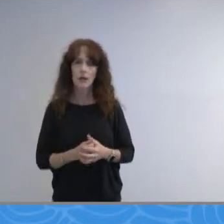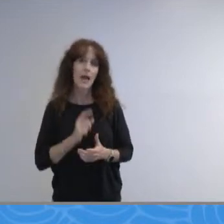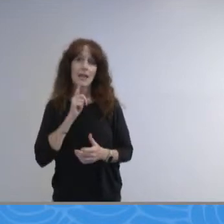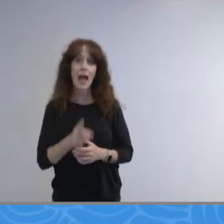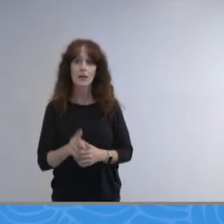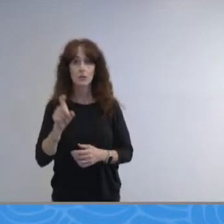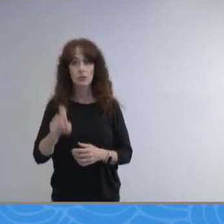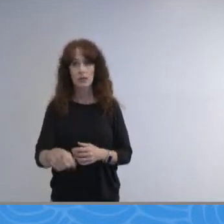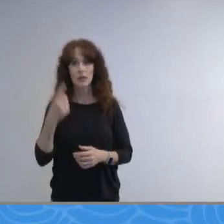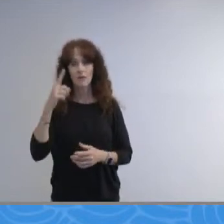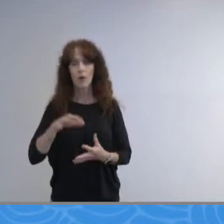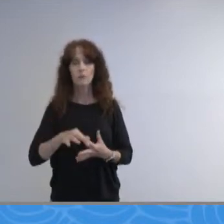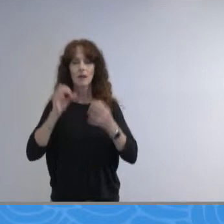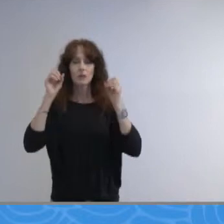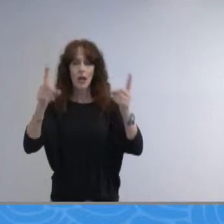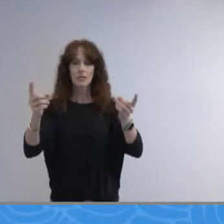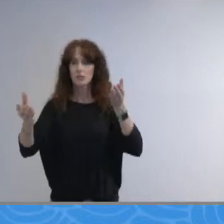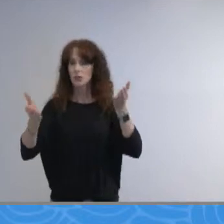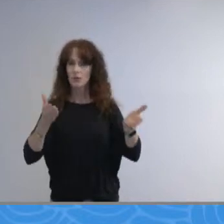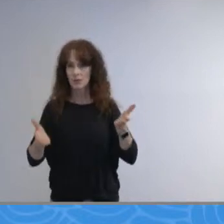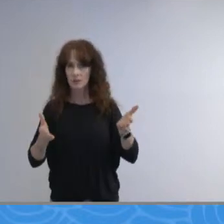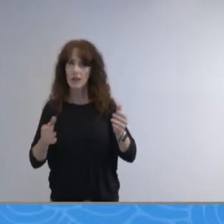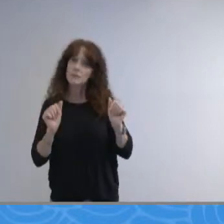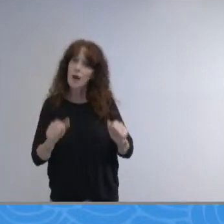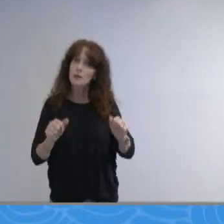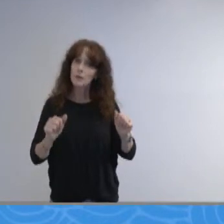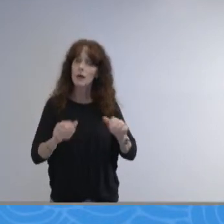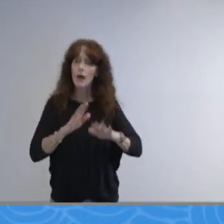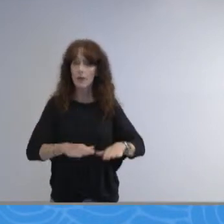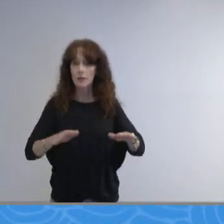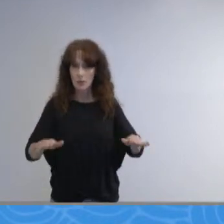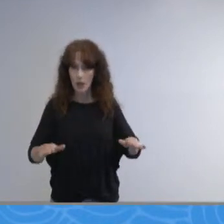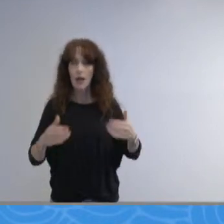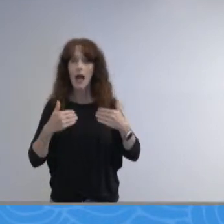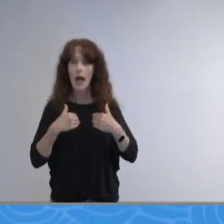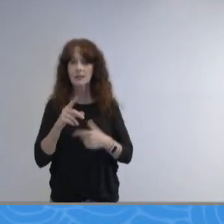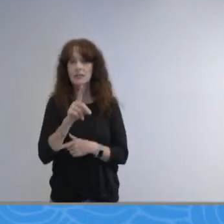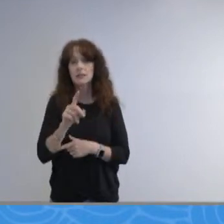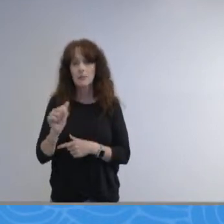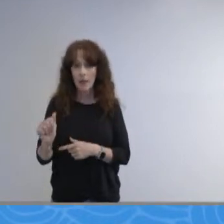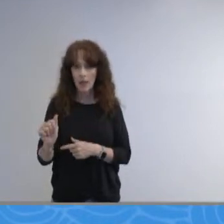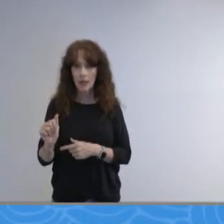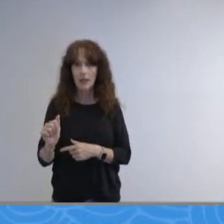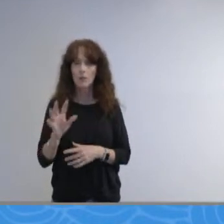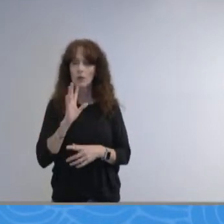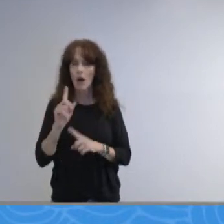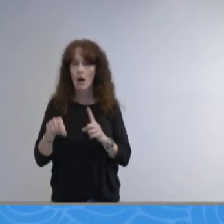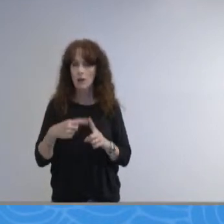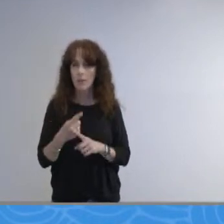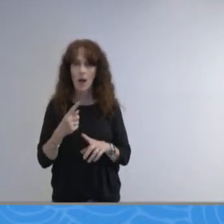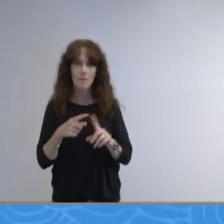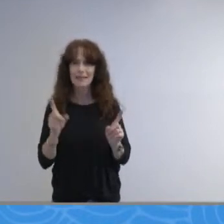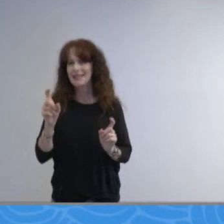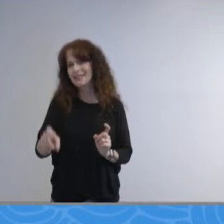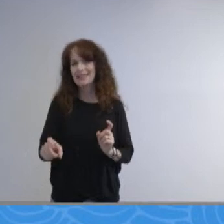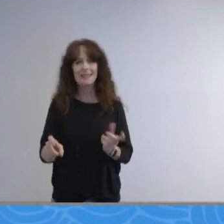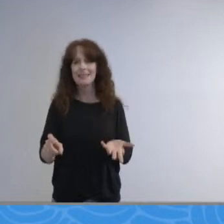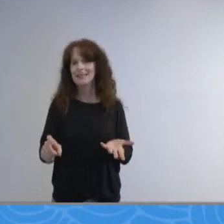actual need for special education services. It's possible that a child has a disability that we talked about, but doesn't